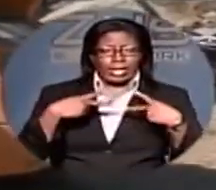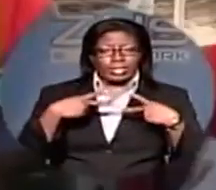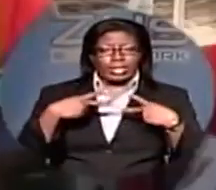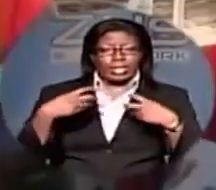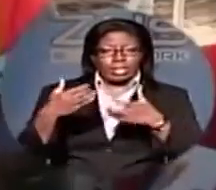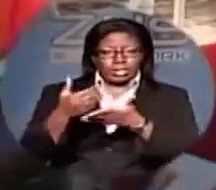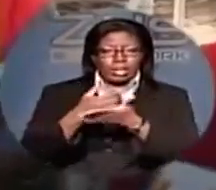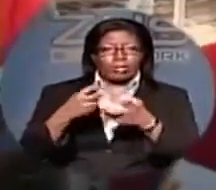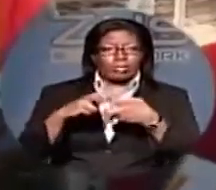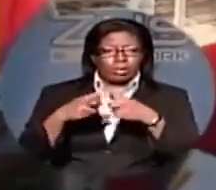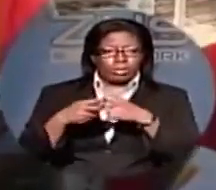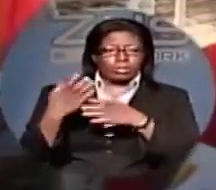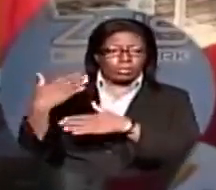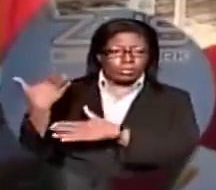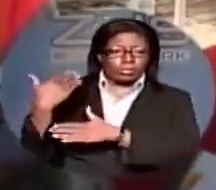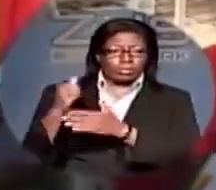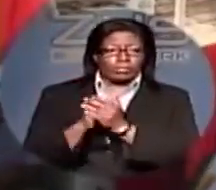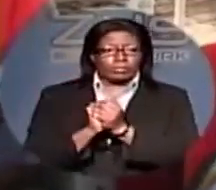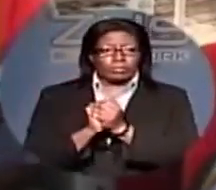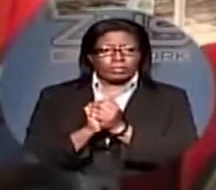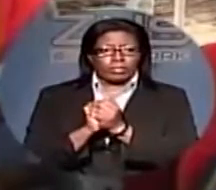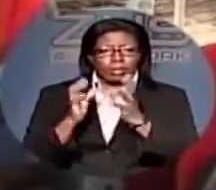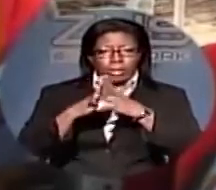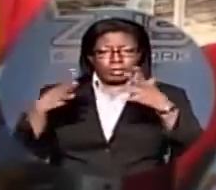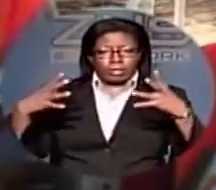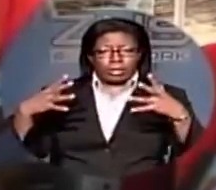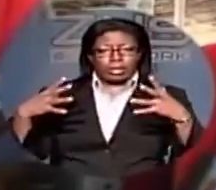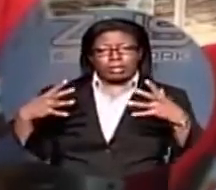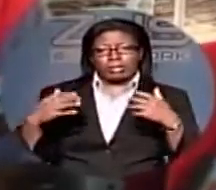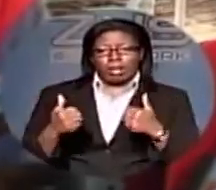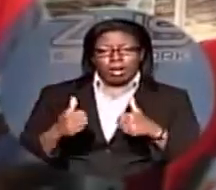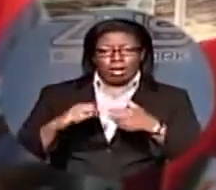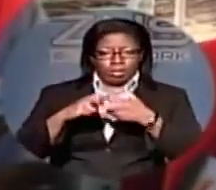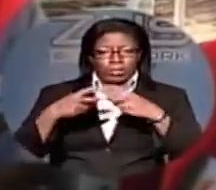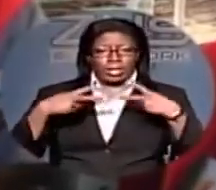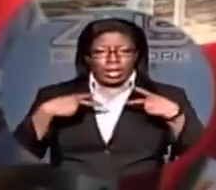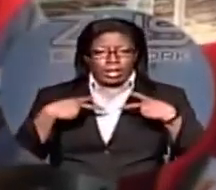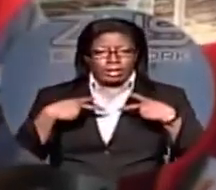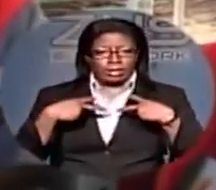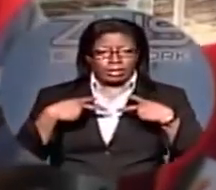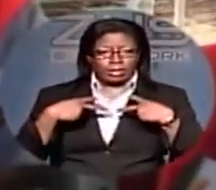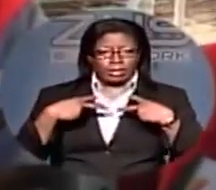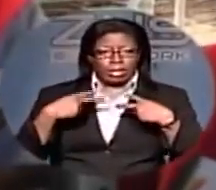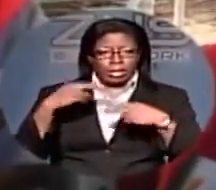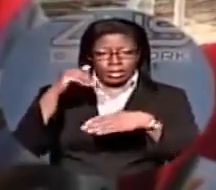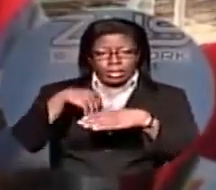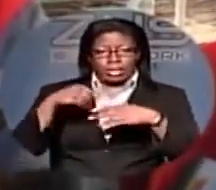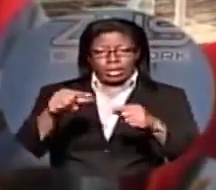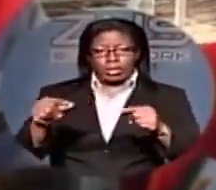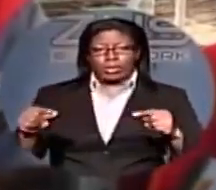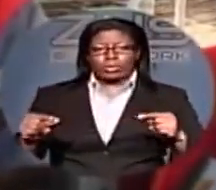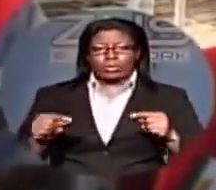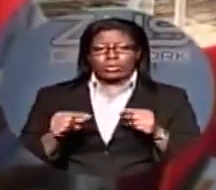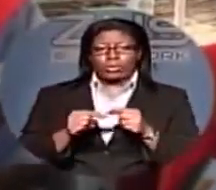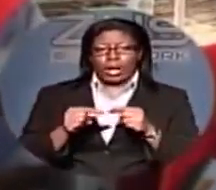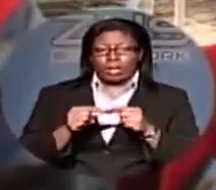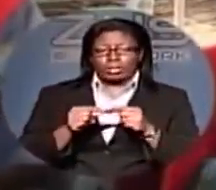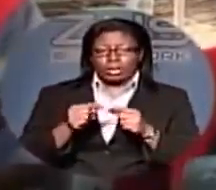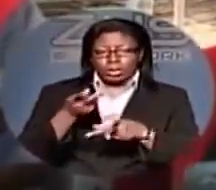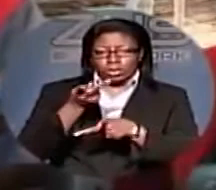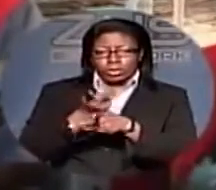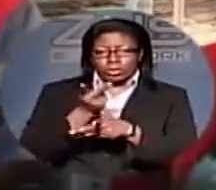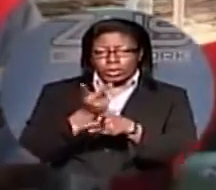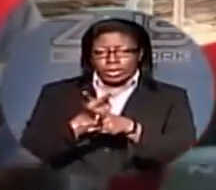challenges. It will be a challenge right the way through to the end, but the biggest challenge that we've had is all the services in the ground to keep